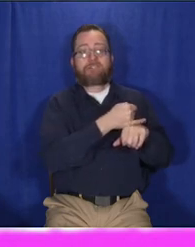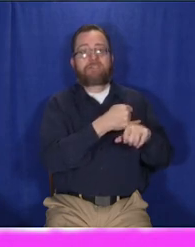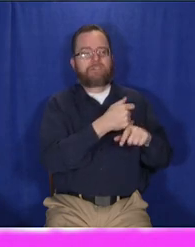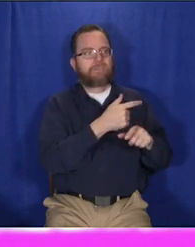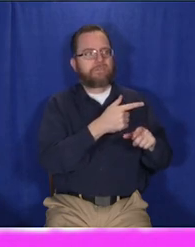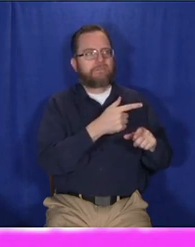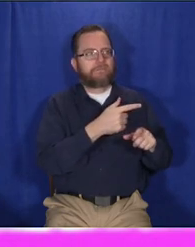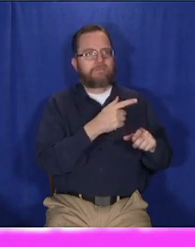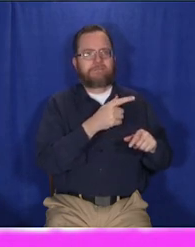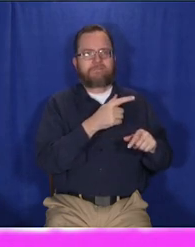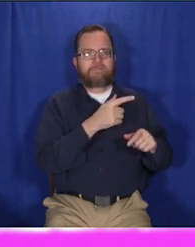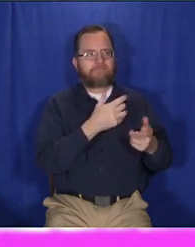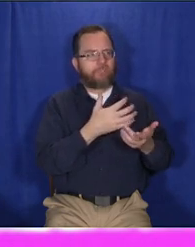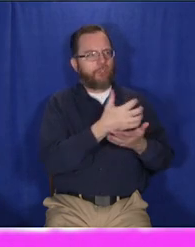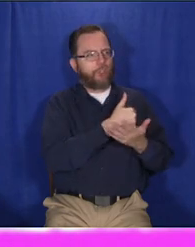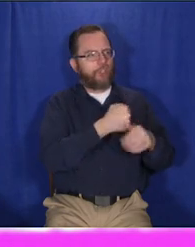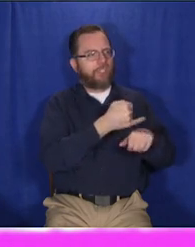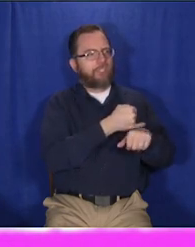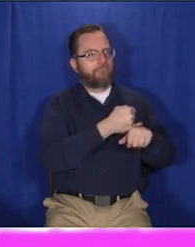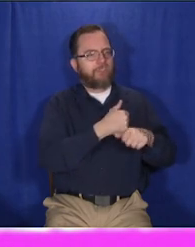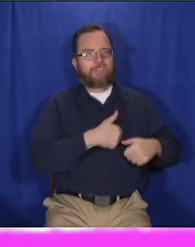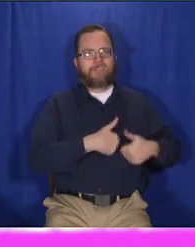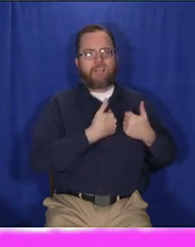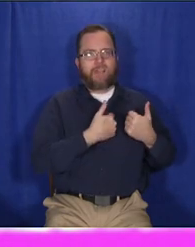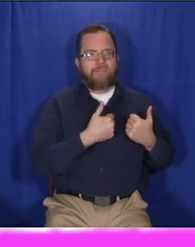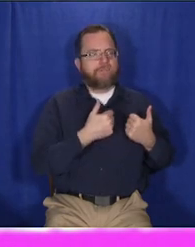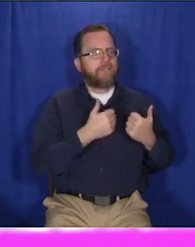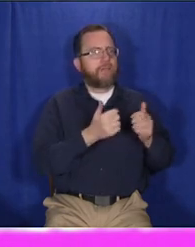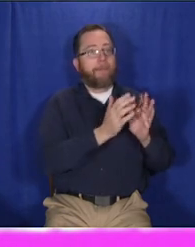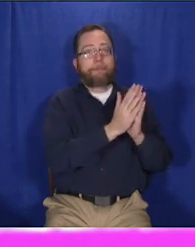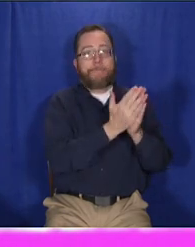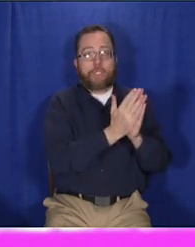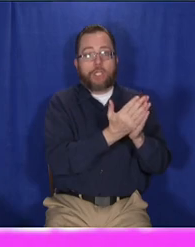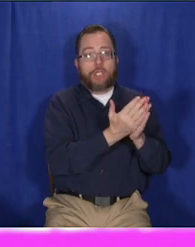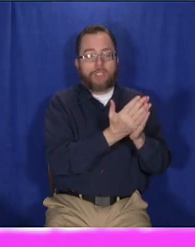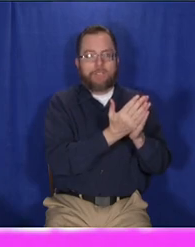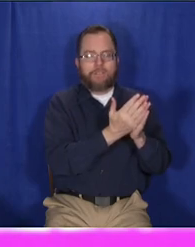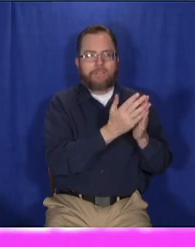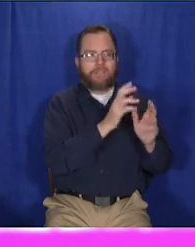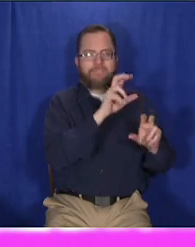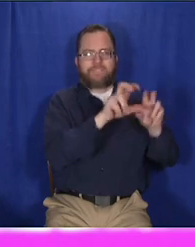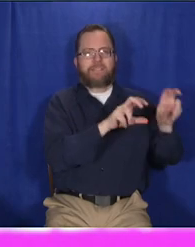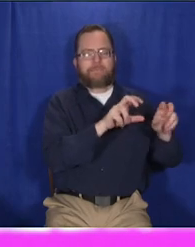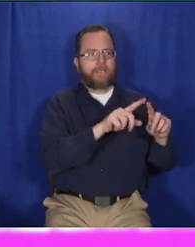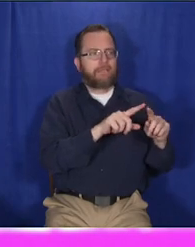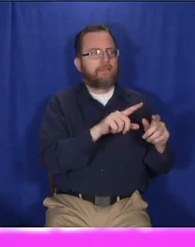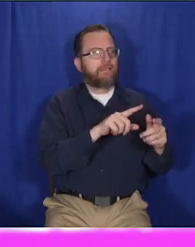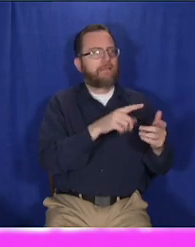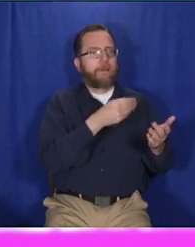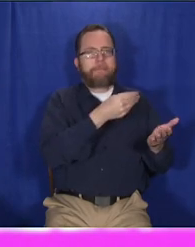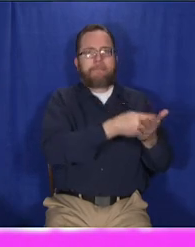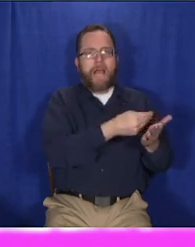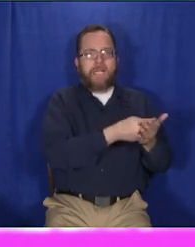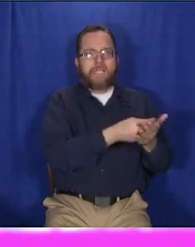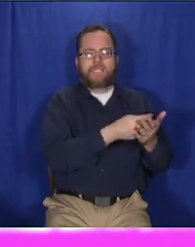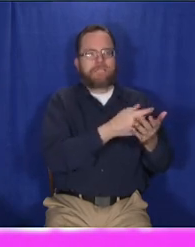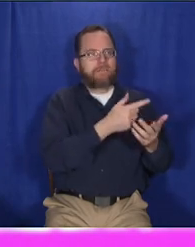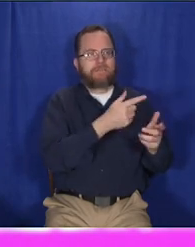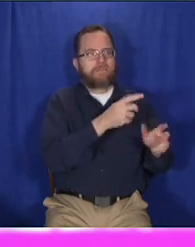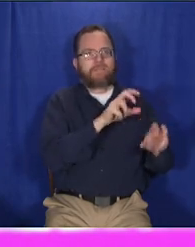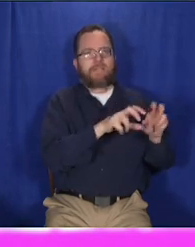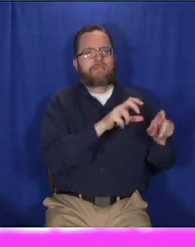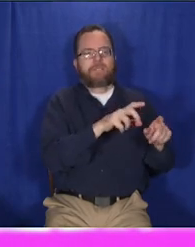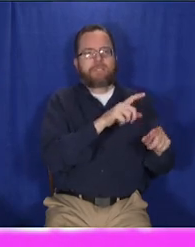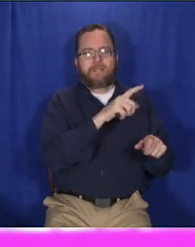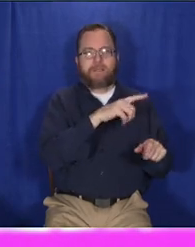Like, everything. His art makes him money. His books make him money. His watches make him money. Even his money makes him money. Whatever he